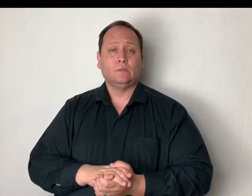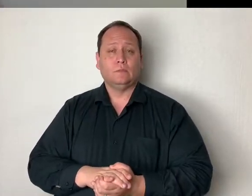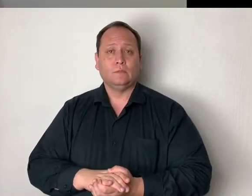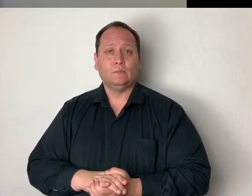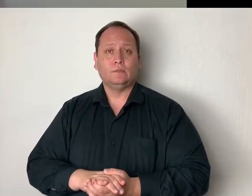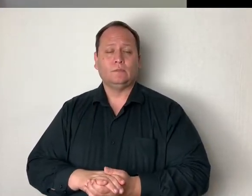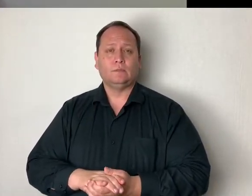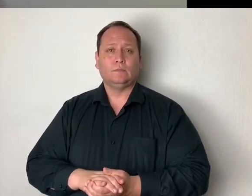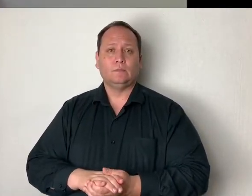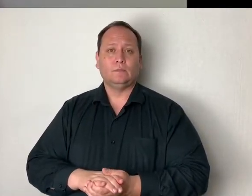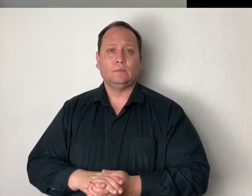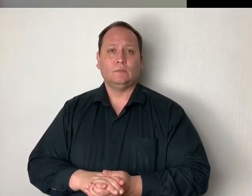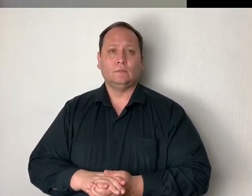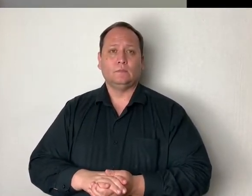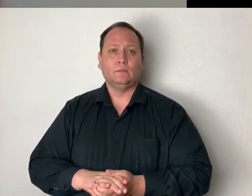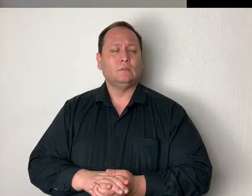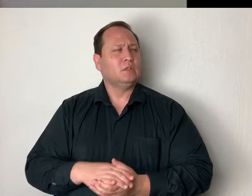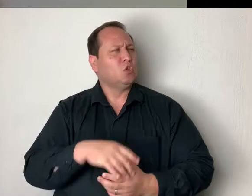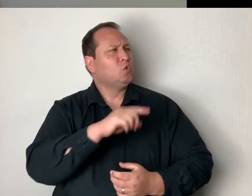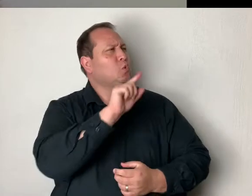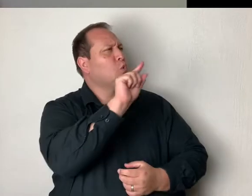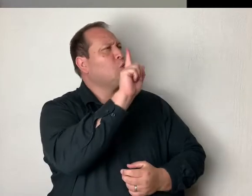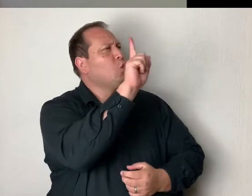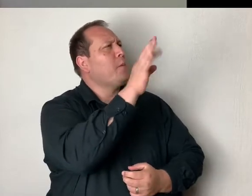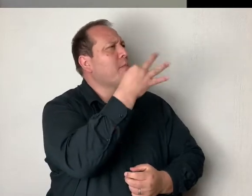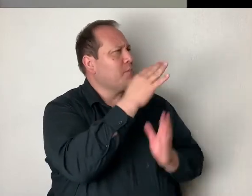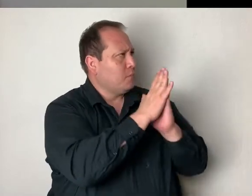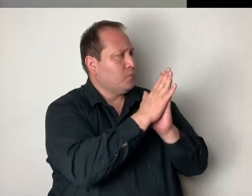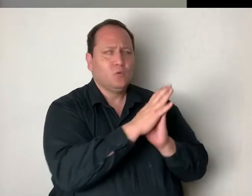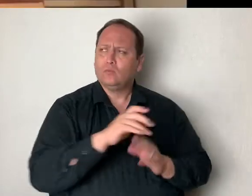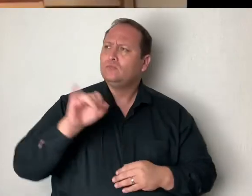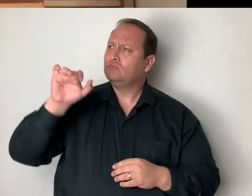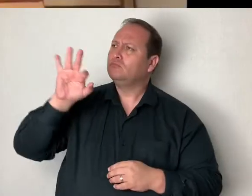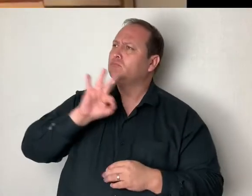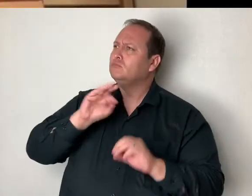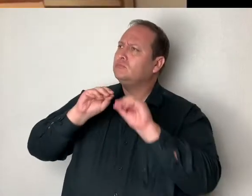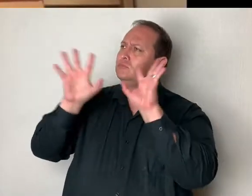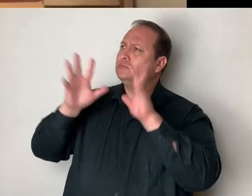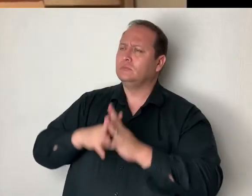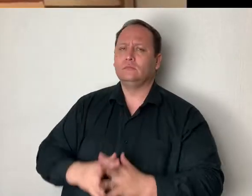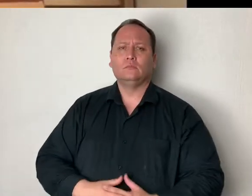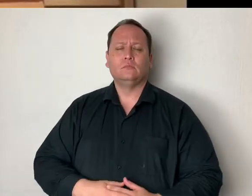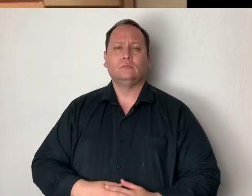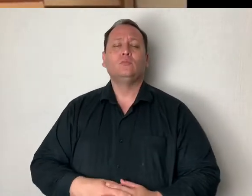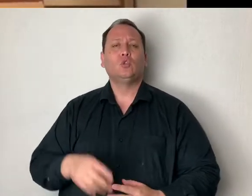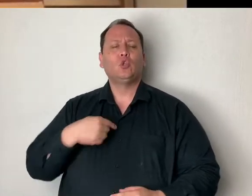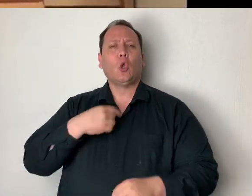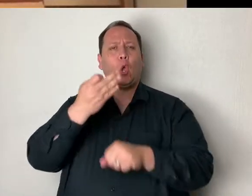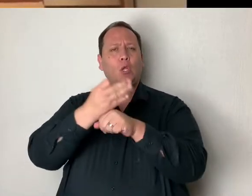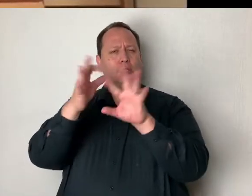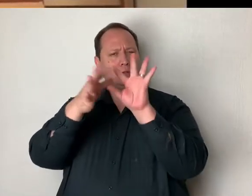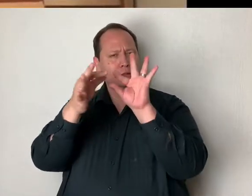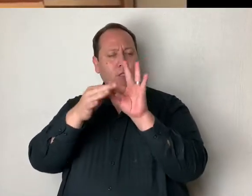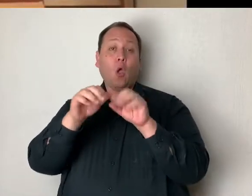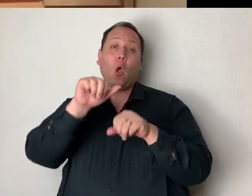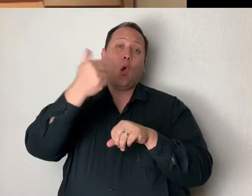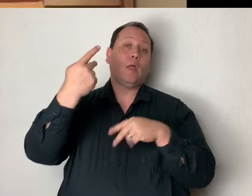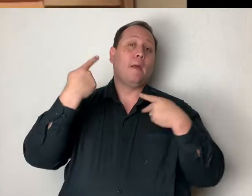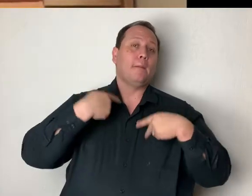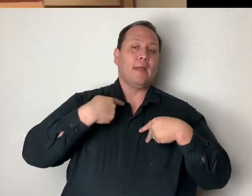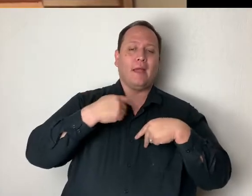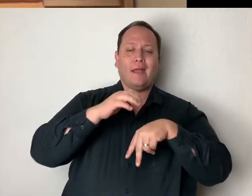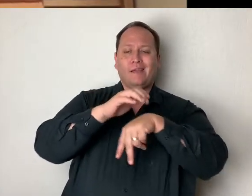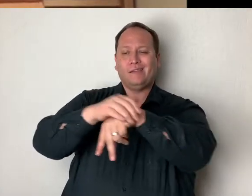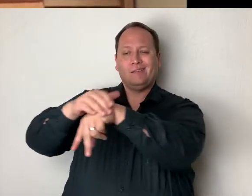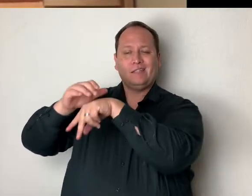Give me just 1 minute, okay? Sure. I'm going to give a chance for our other members of our Friends of Friendship Park Coalition to